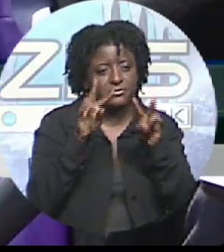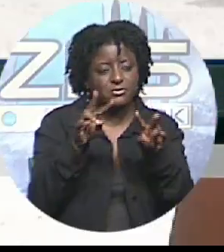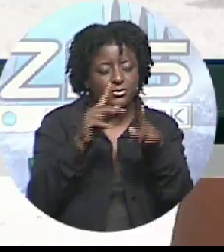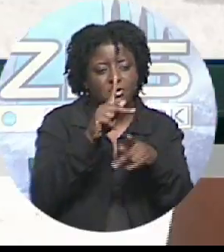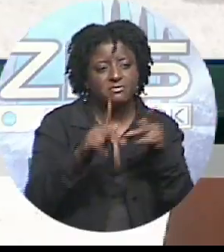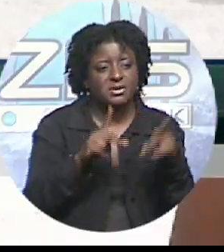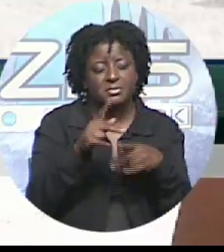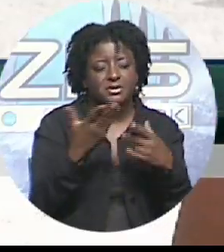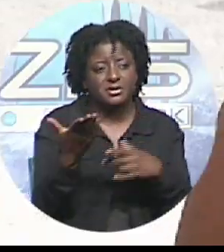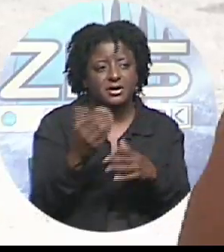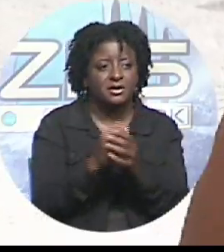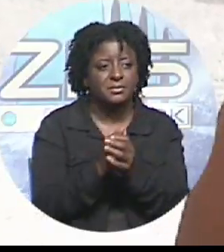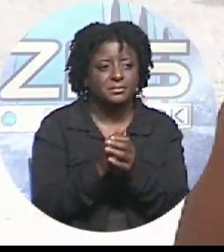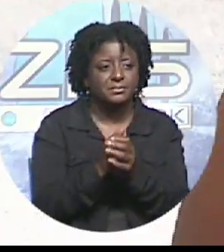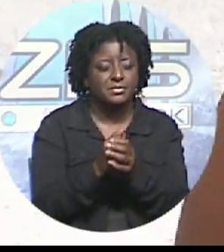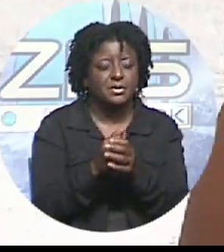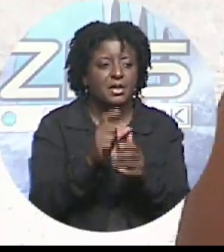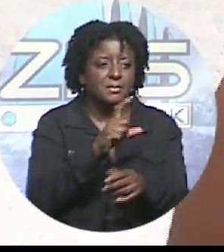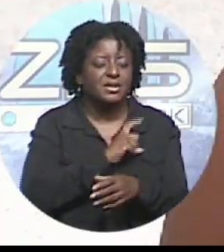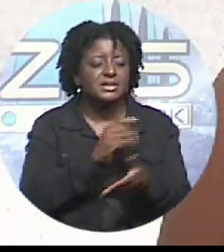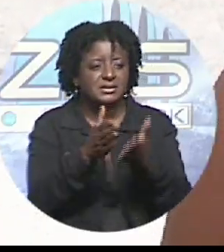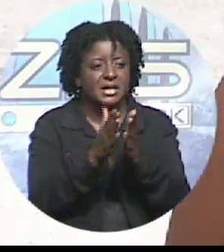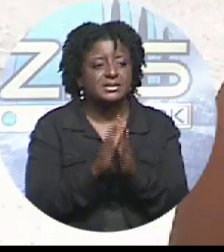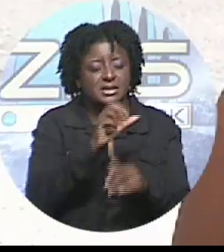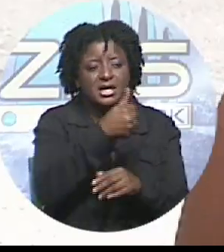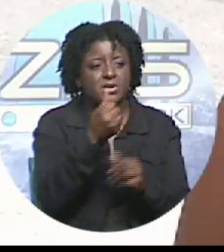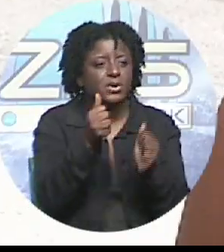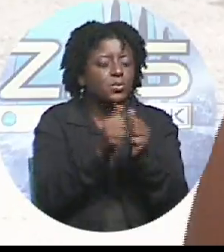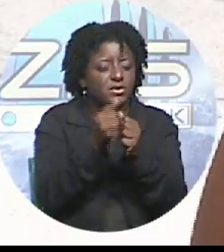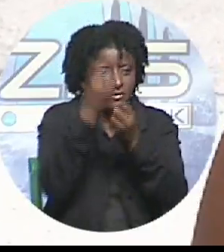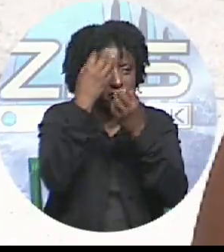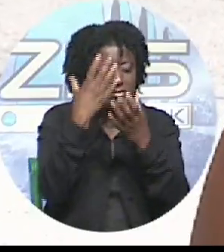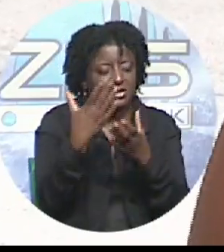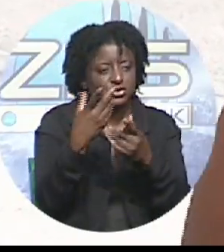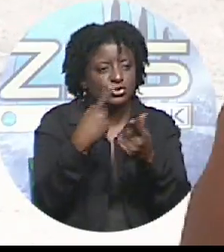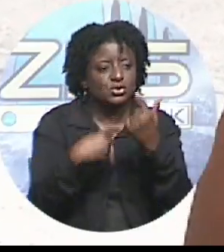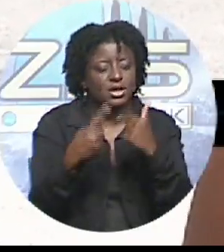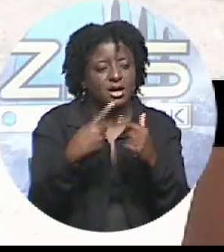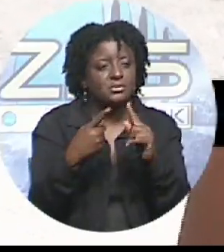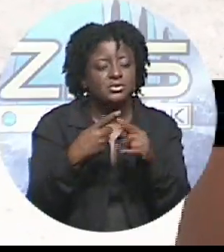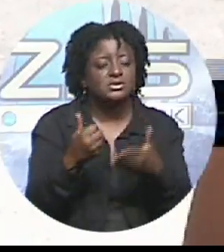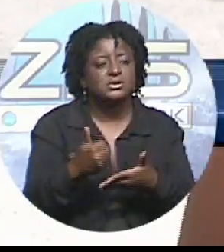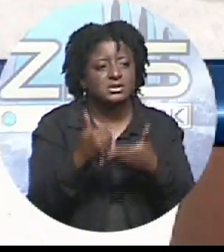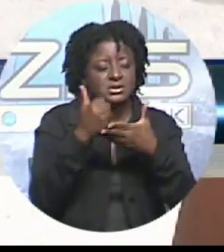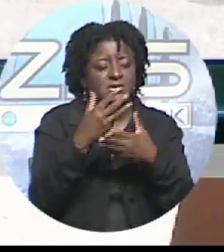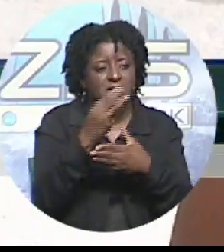vicinity. Now, police are appealing to anyone with information to come forward that would assist them in